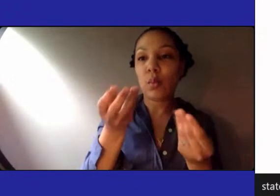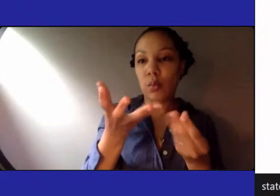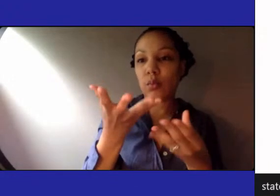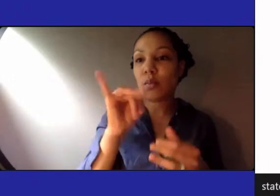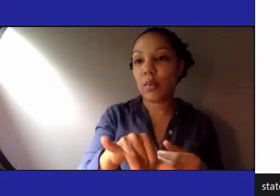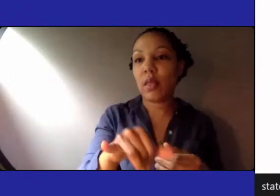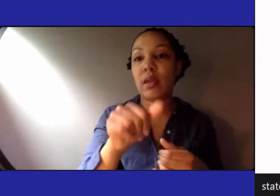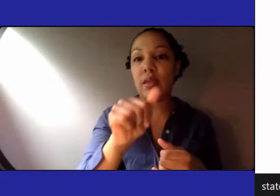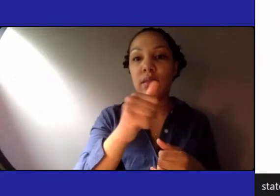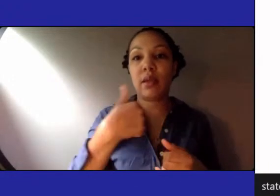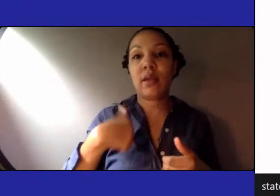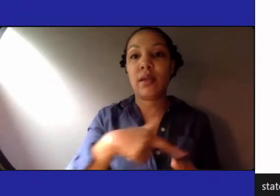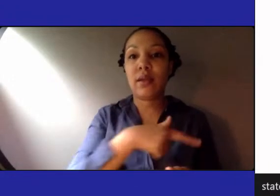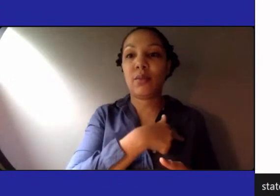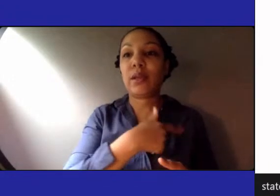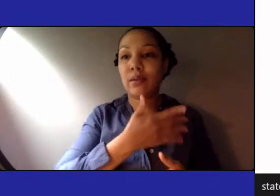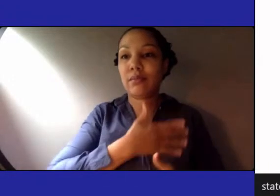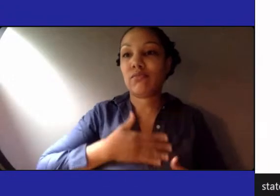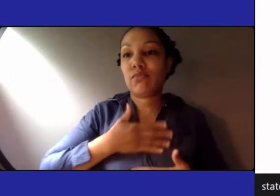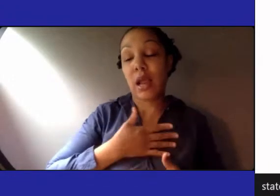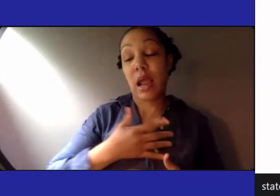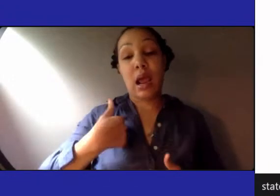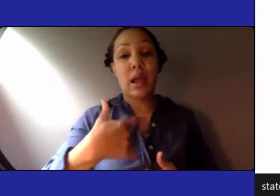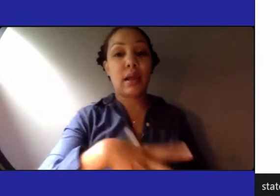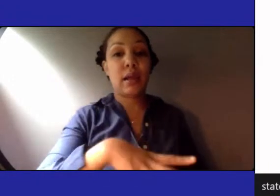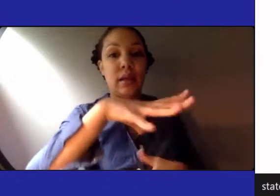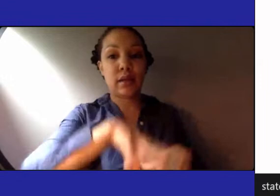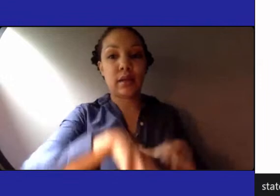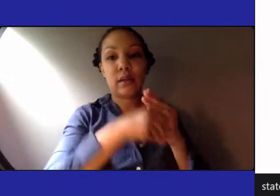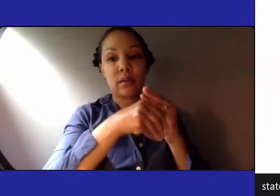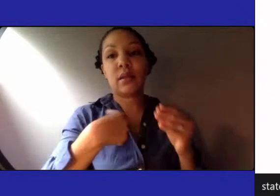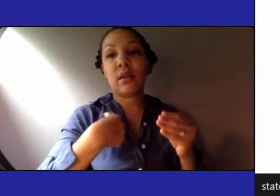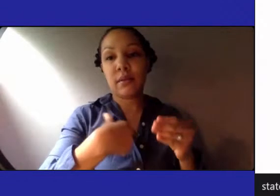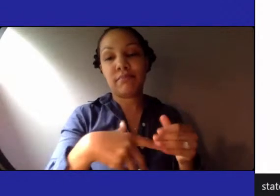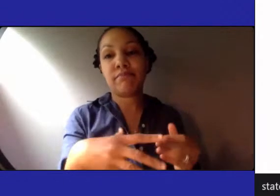the statement very much. It's very much needed.